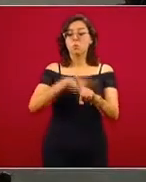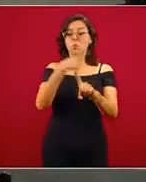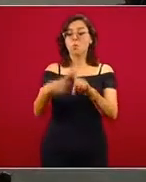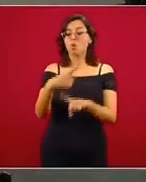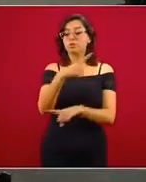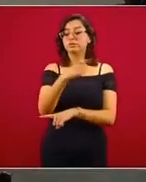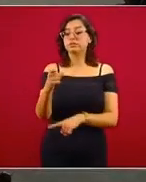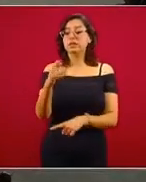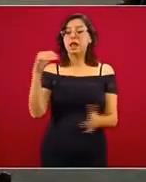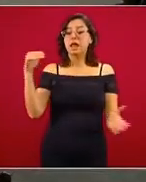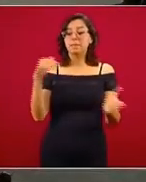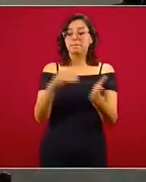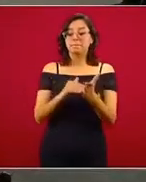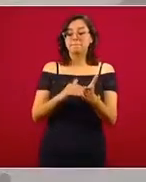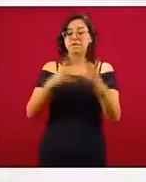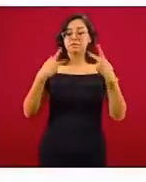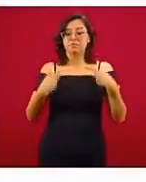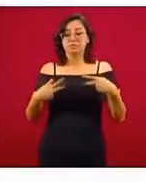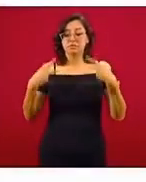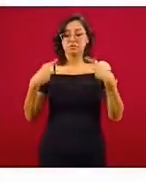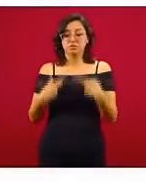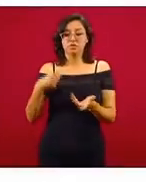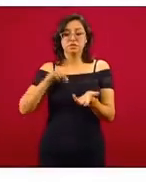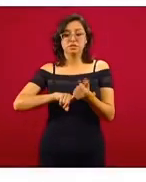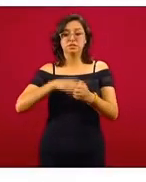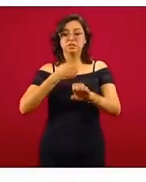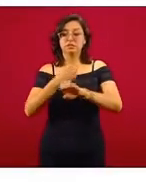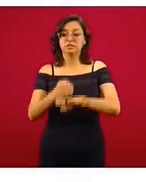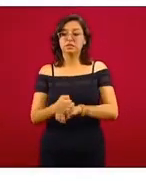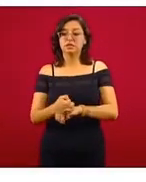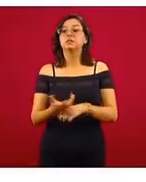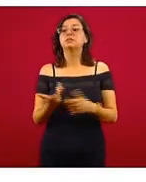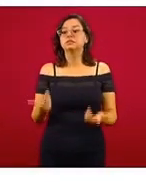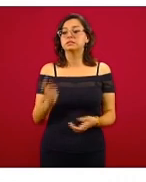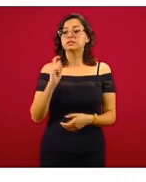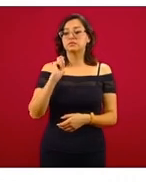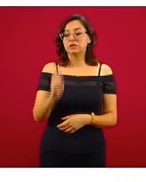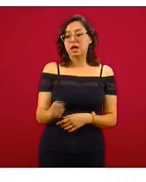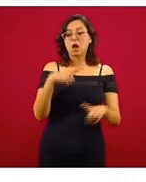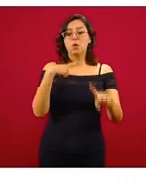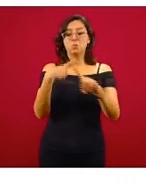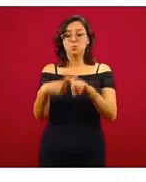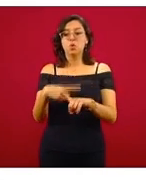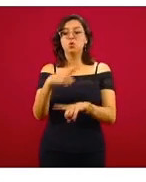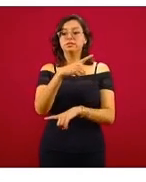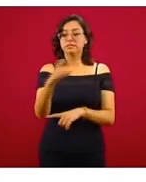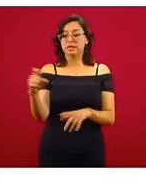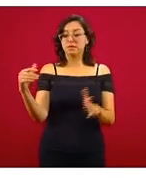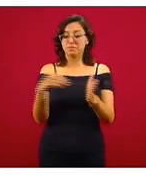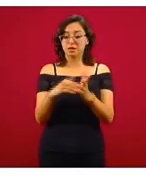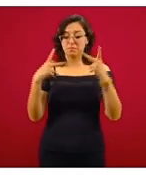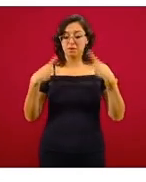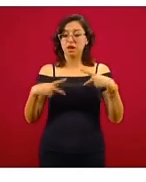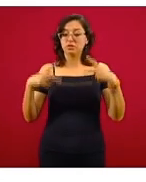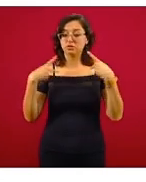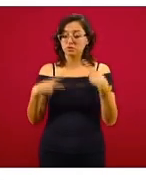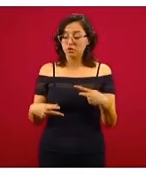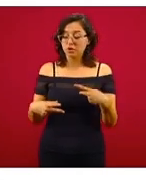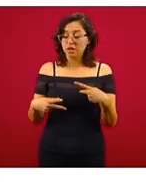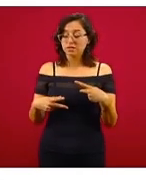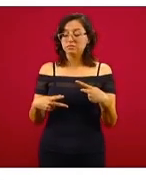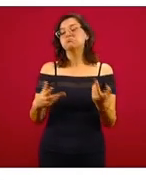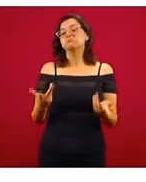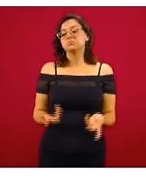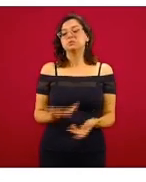disease per state. Now, here we have the incidence rate of the